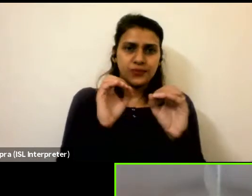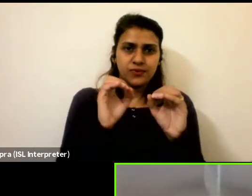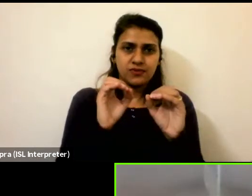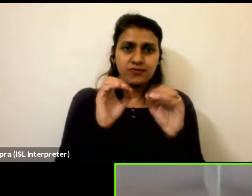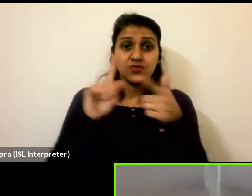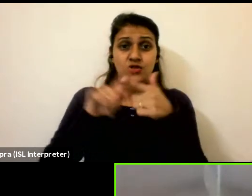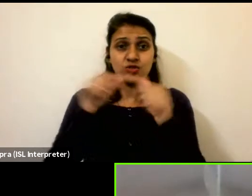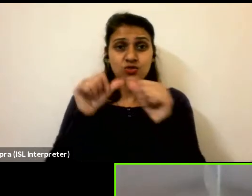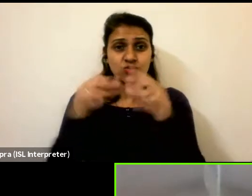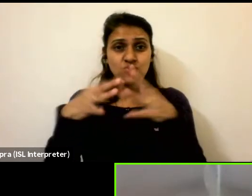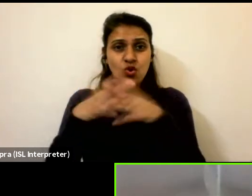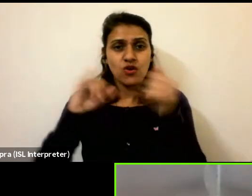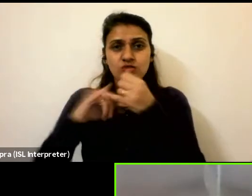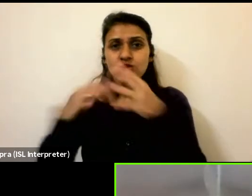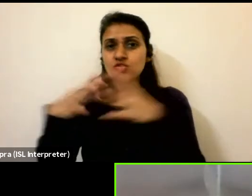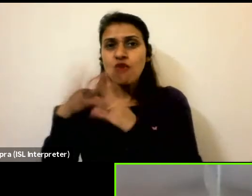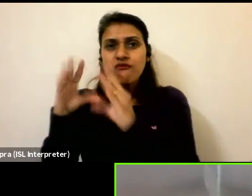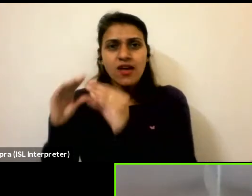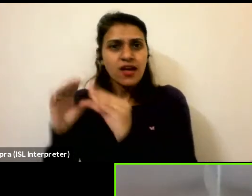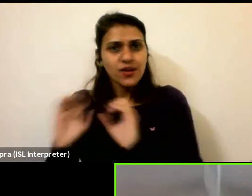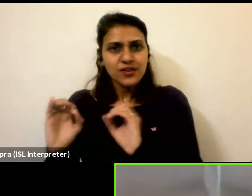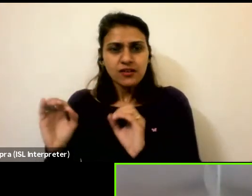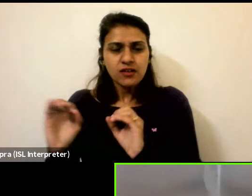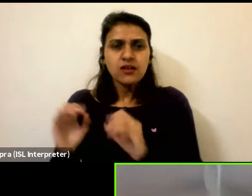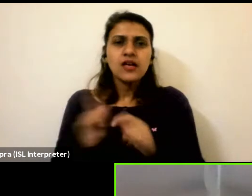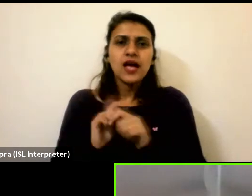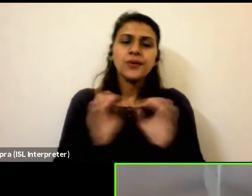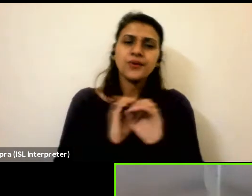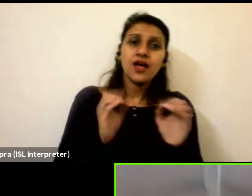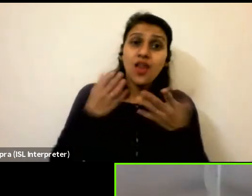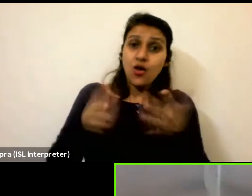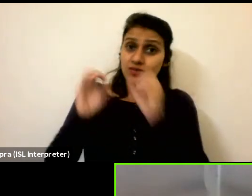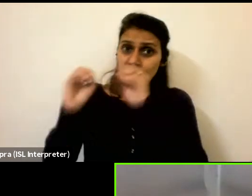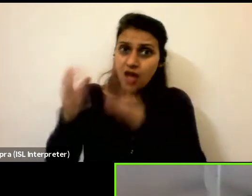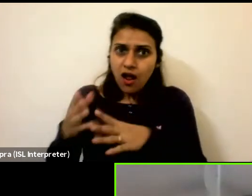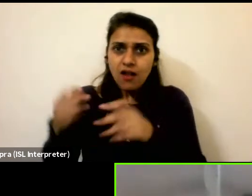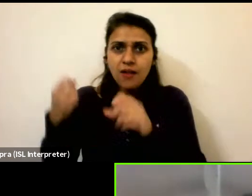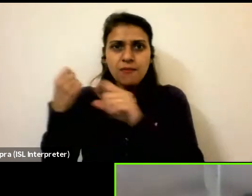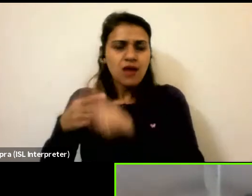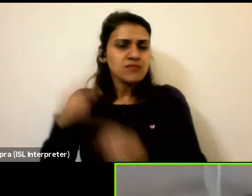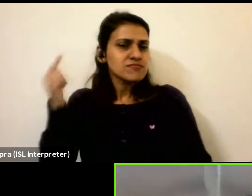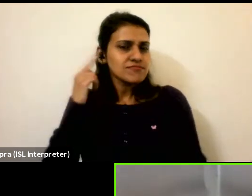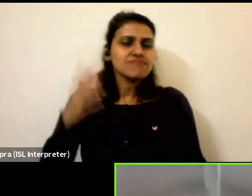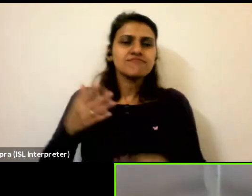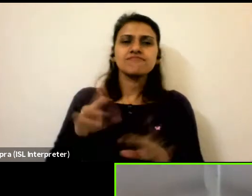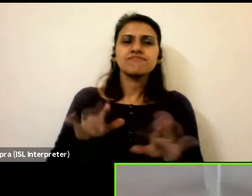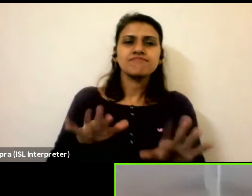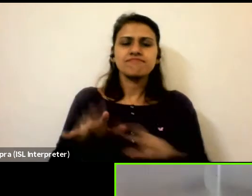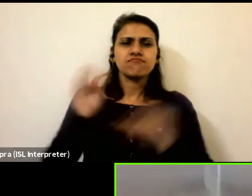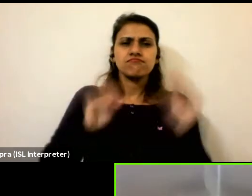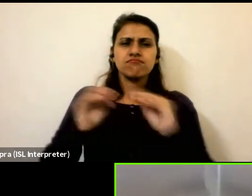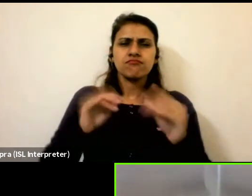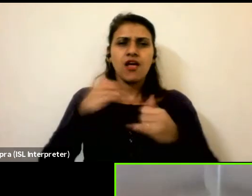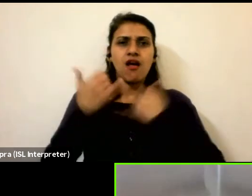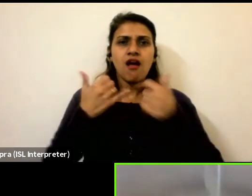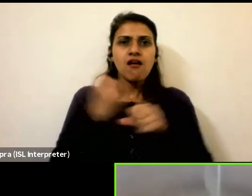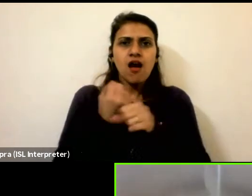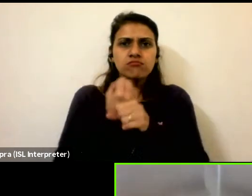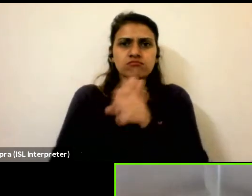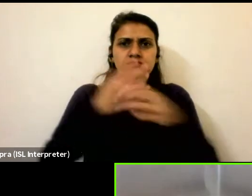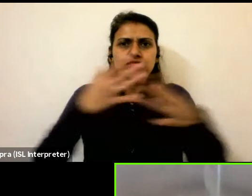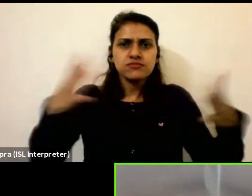Okay. And not only that, the story goes on in the sense that when the promotion exercises came up,